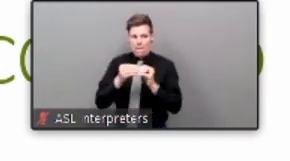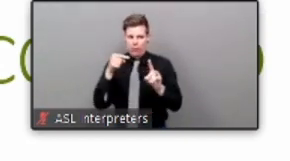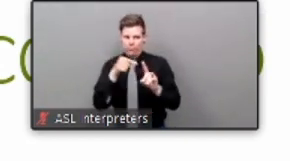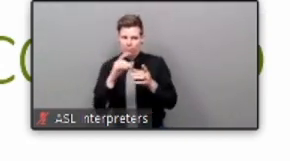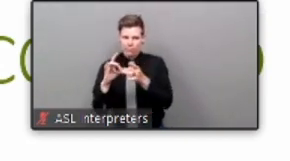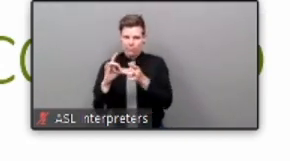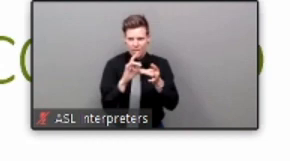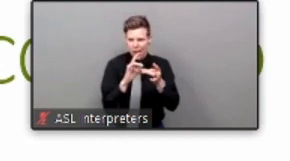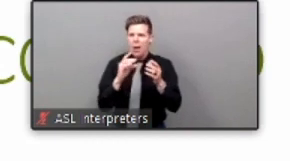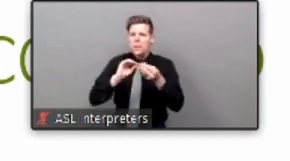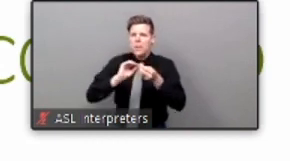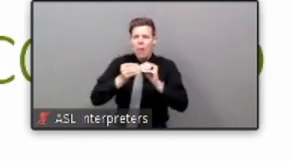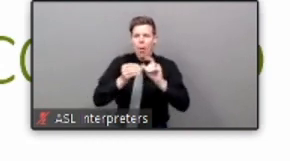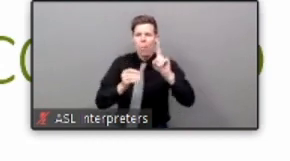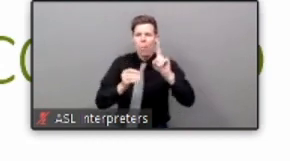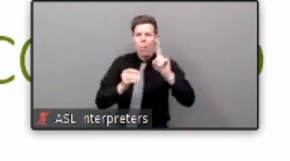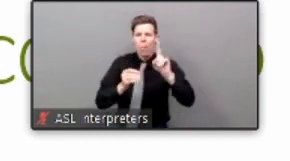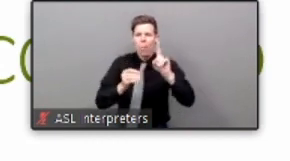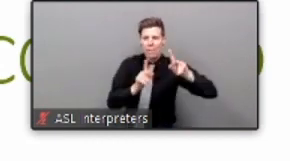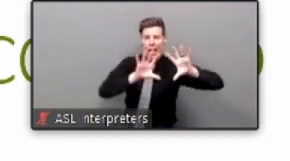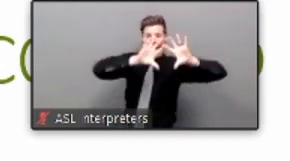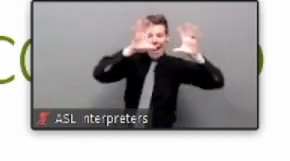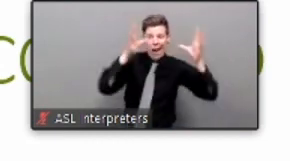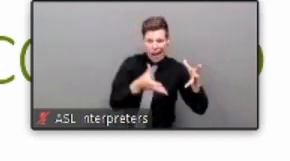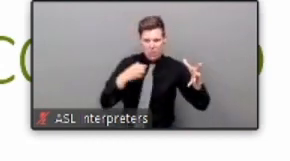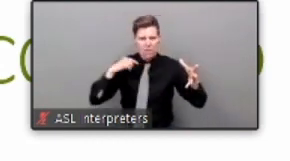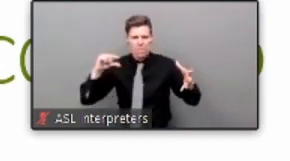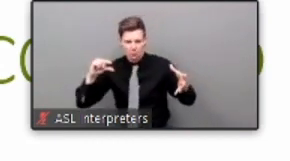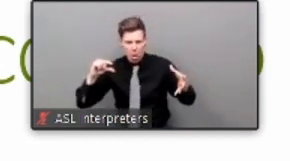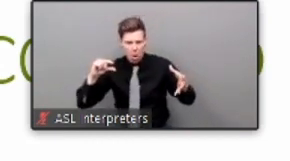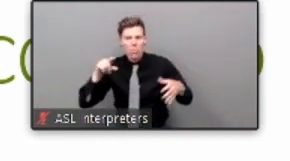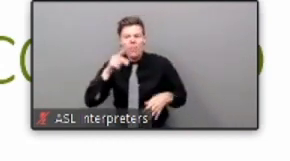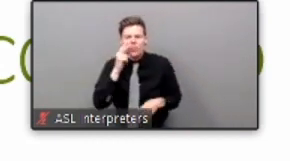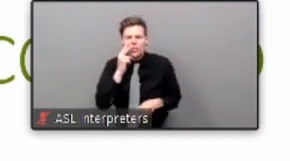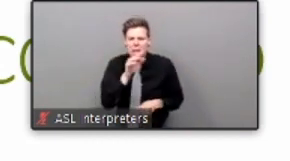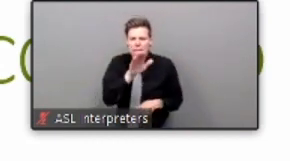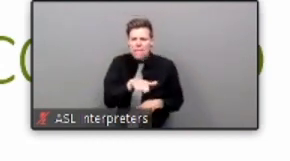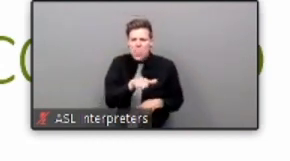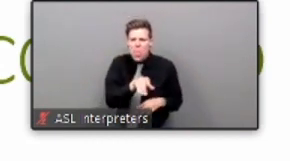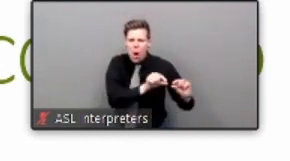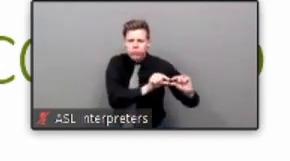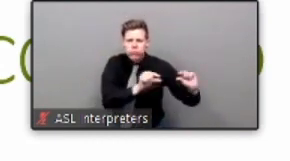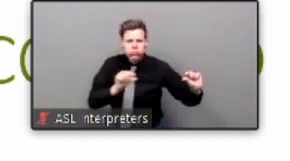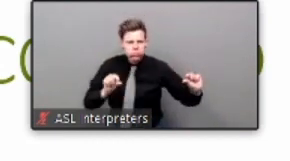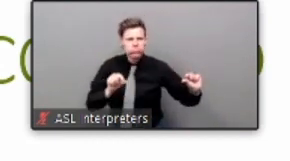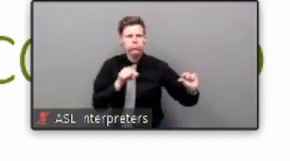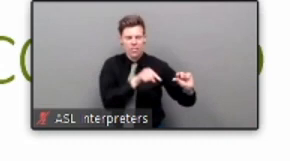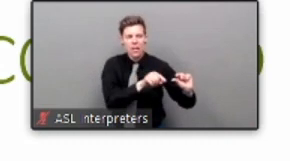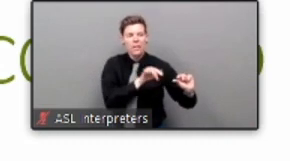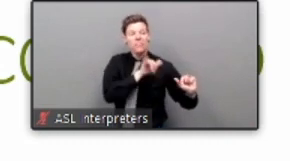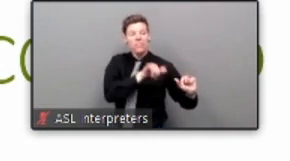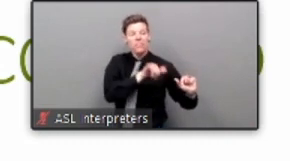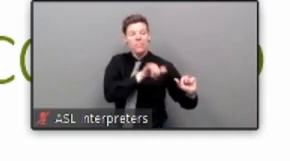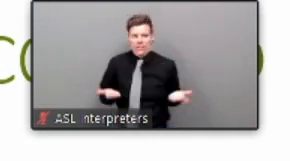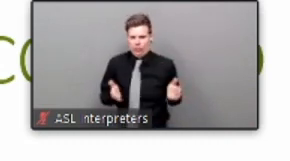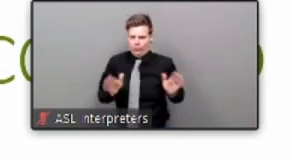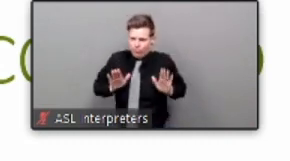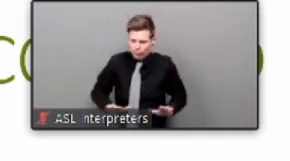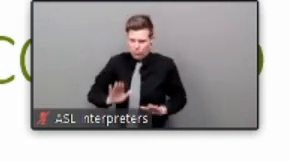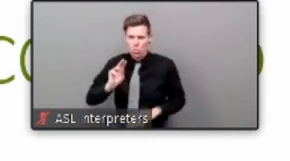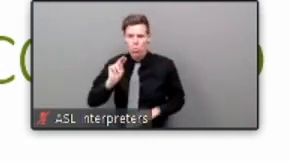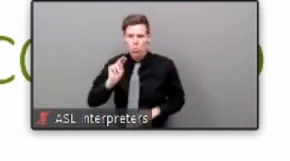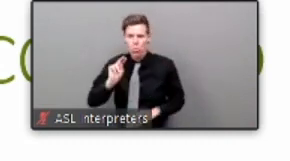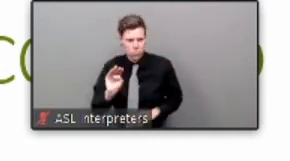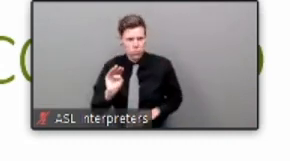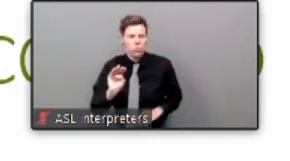the bottom is actually the curves, the prevalence curves that we've had in our state, different than the epi curve,